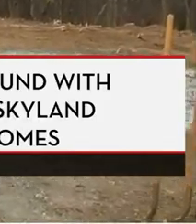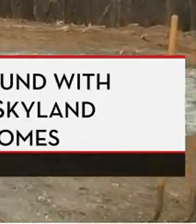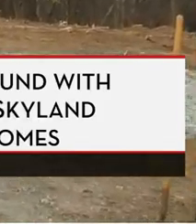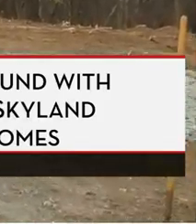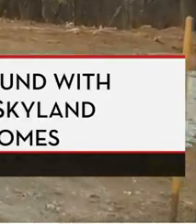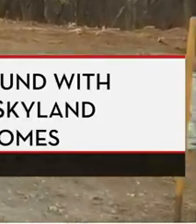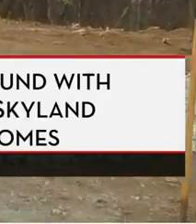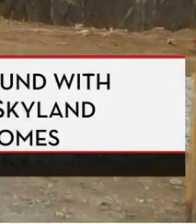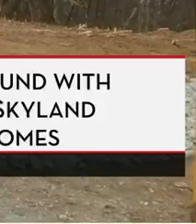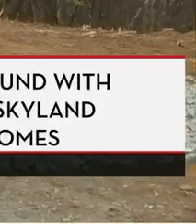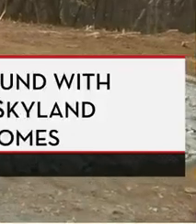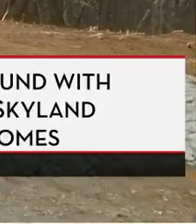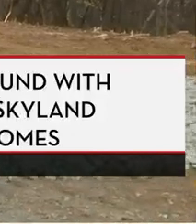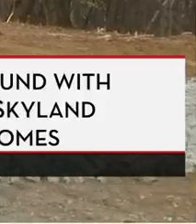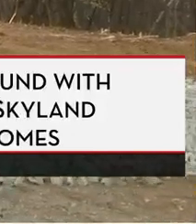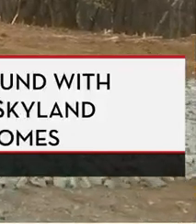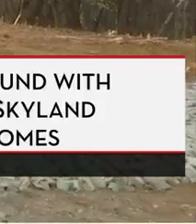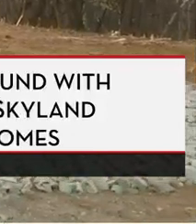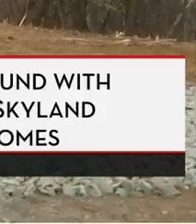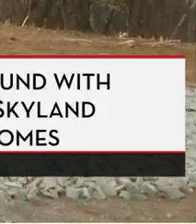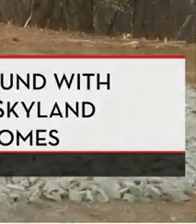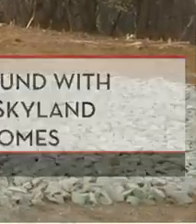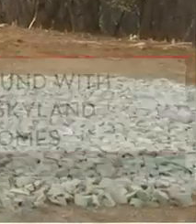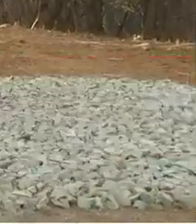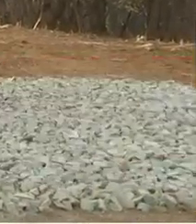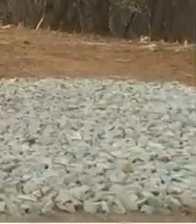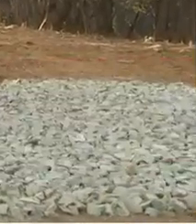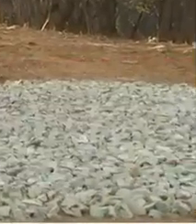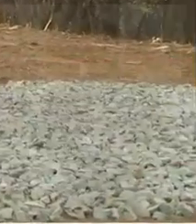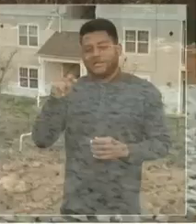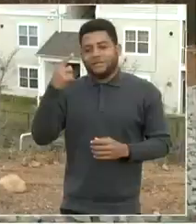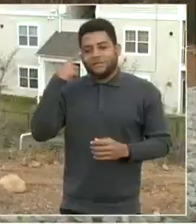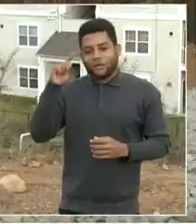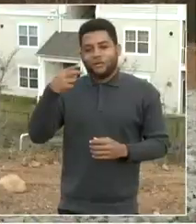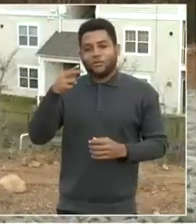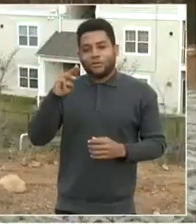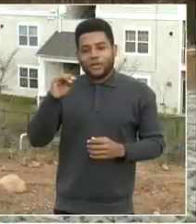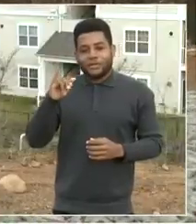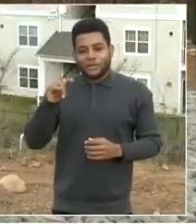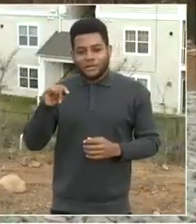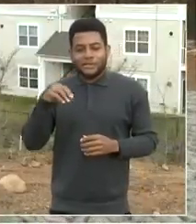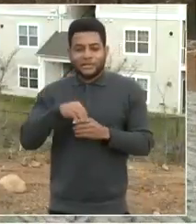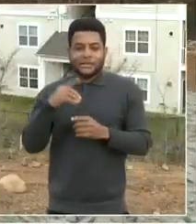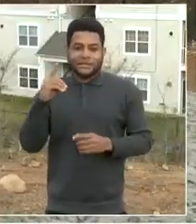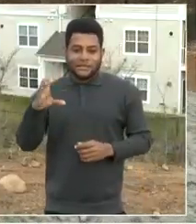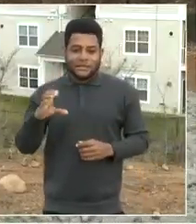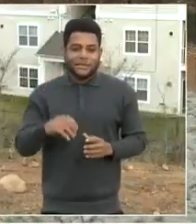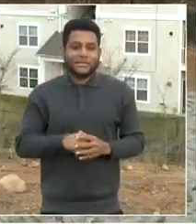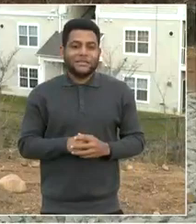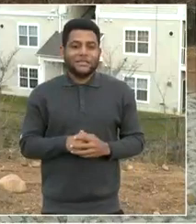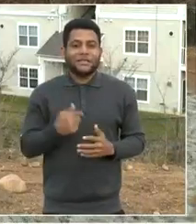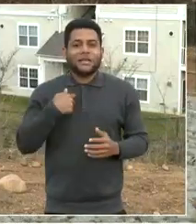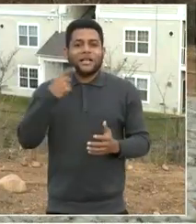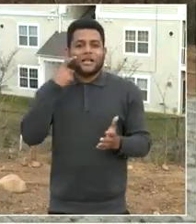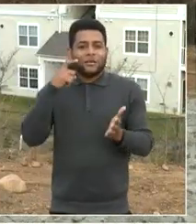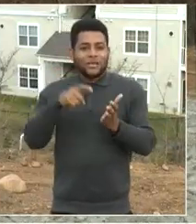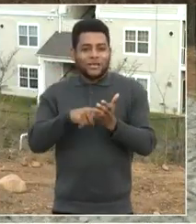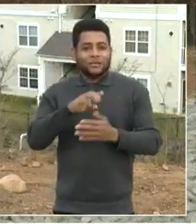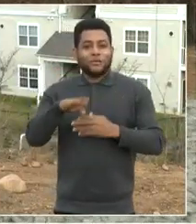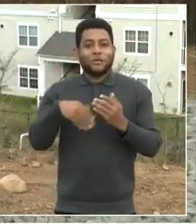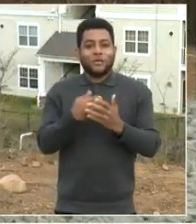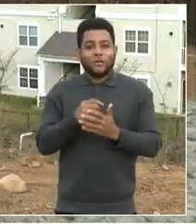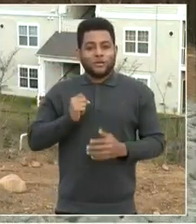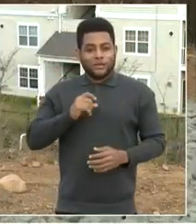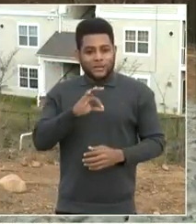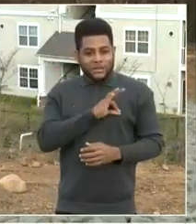of Washington, D.C. And before I go any further, I just want to recognize all of the staff from from D.C. Habitat who